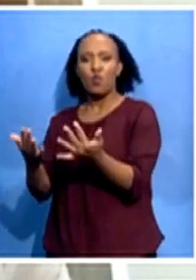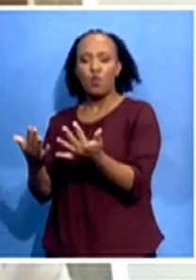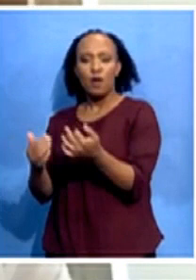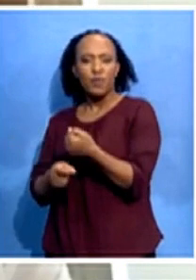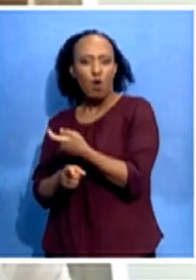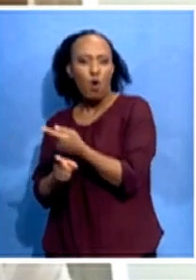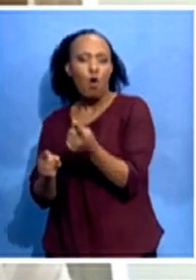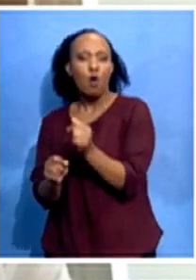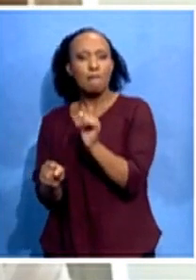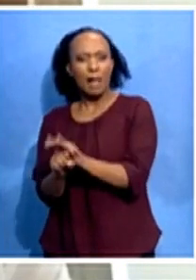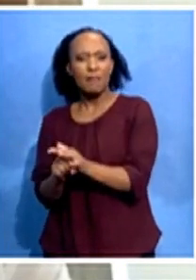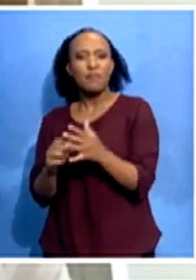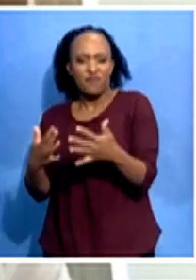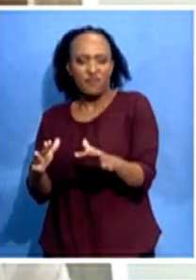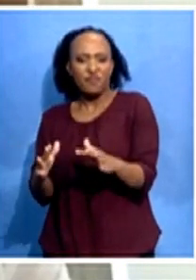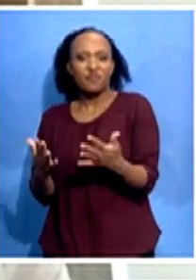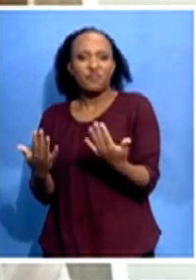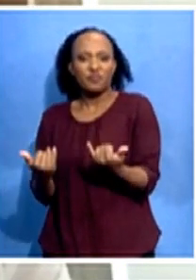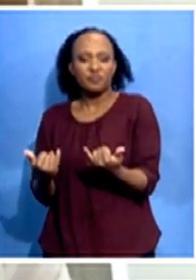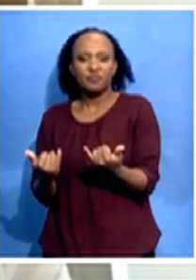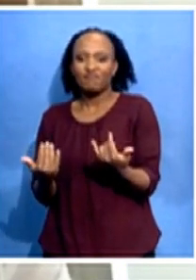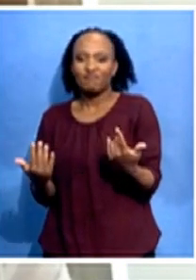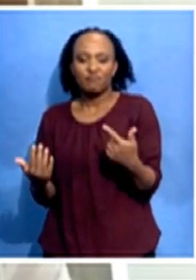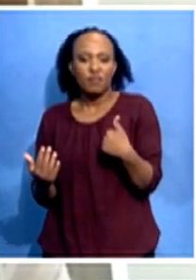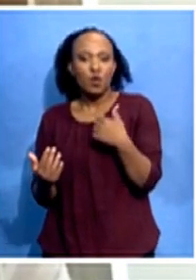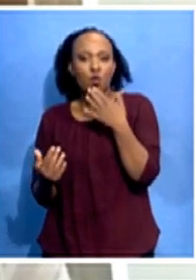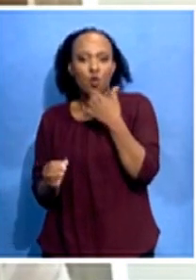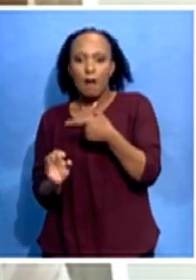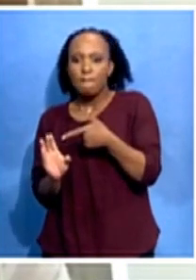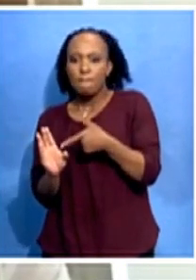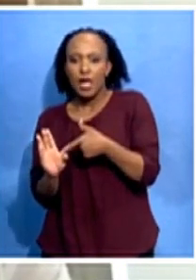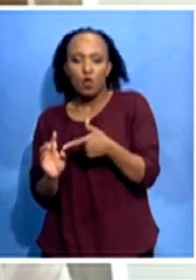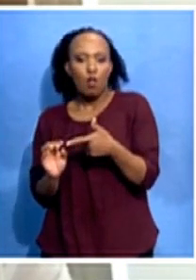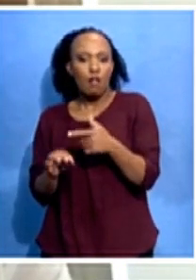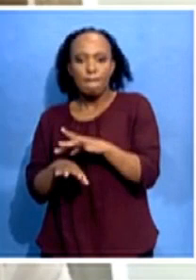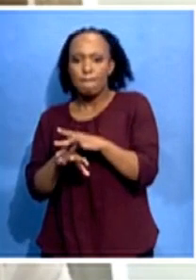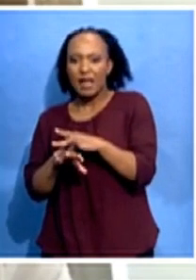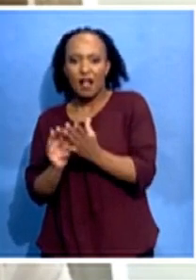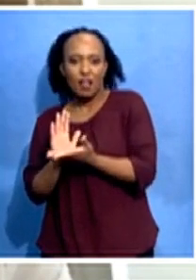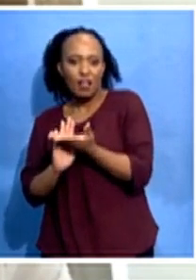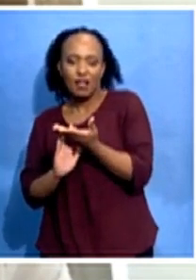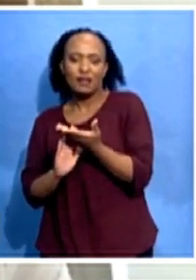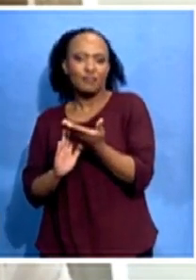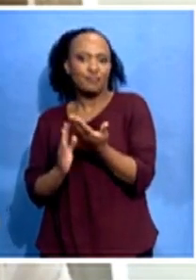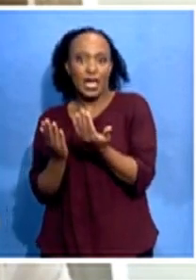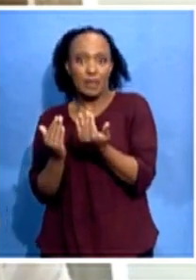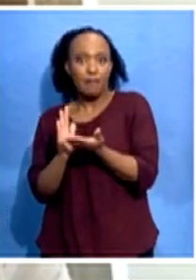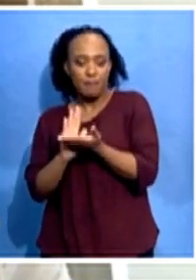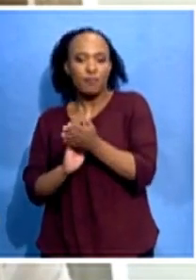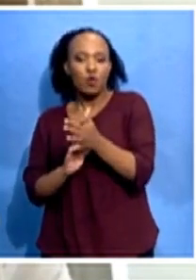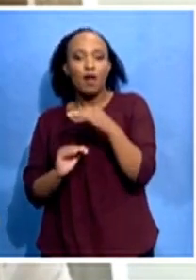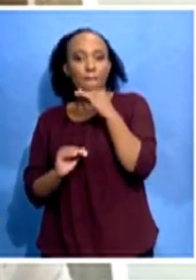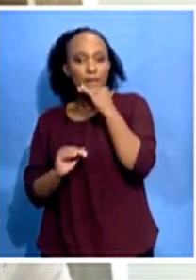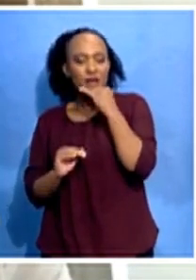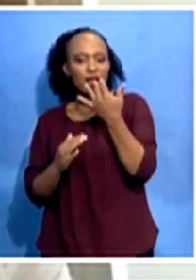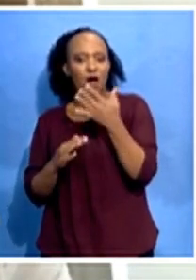and essentials like petrol and medical aid expected to increase, only adding to the frustration of workers.